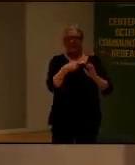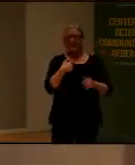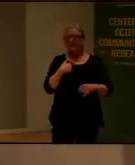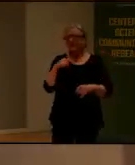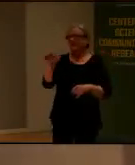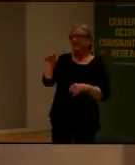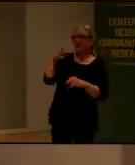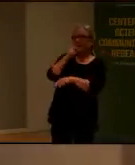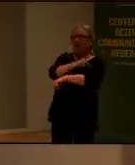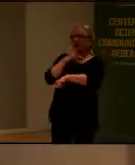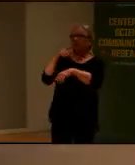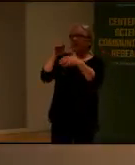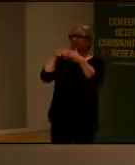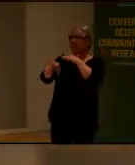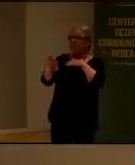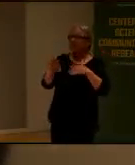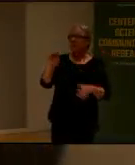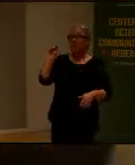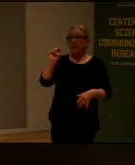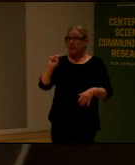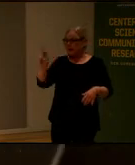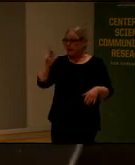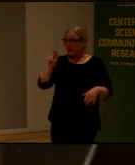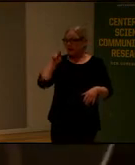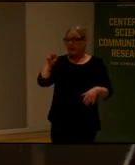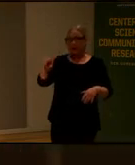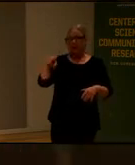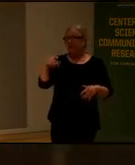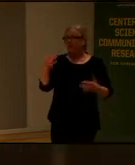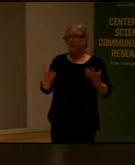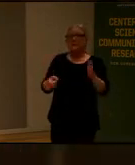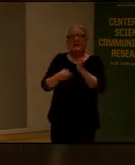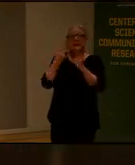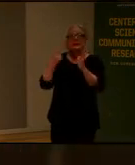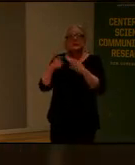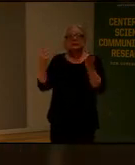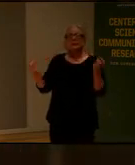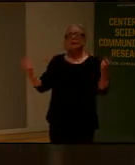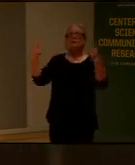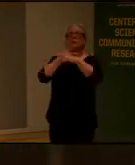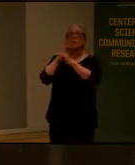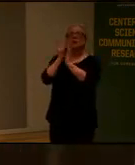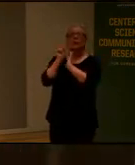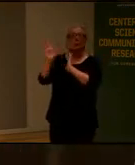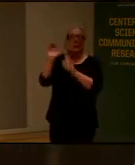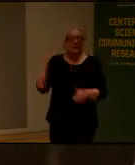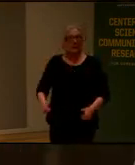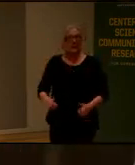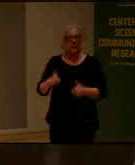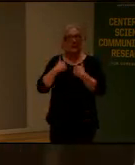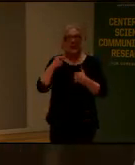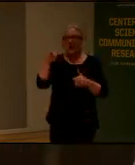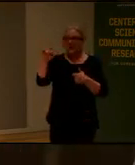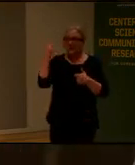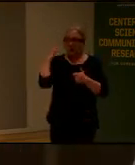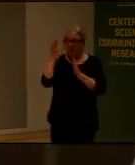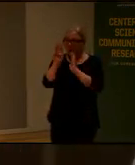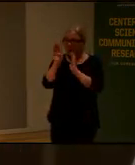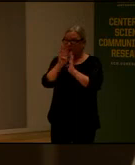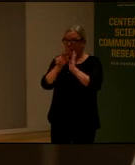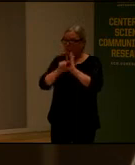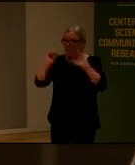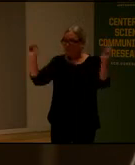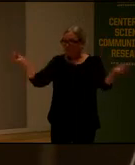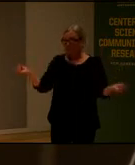meet a patient, arguably in sometimes the worst day moment of their life. We, though, also are increasing as a safety net